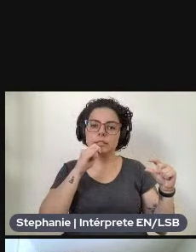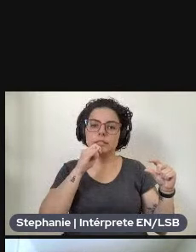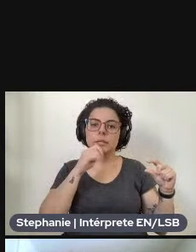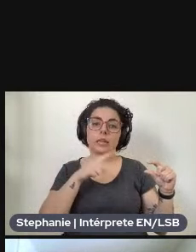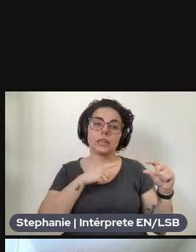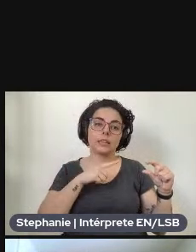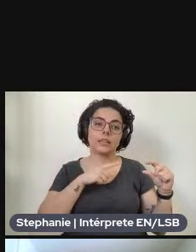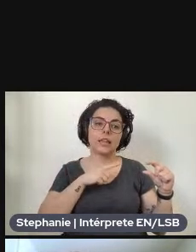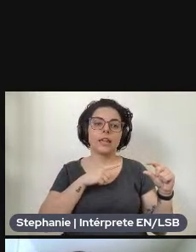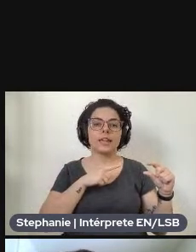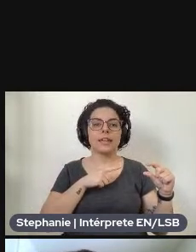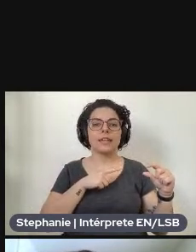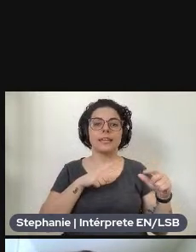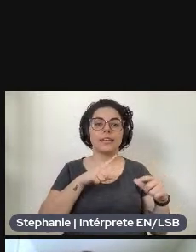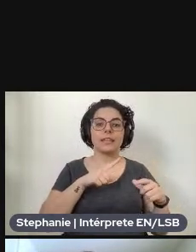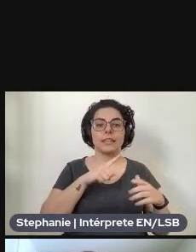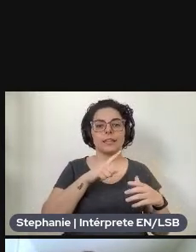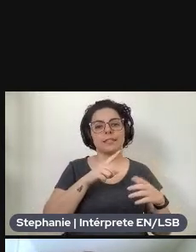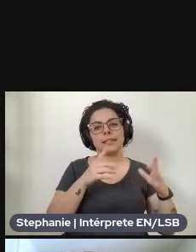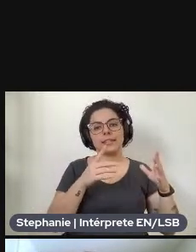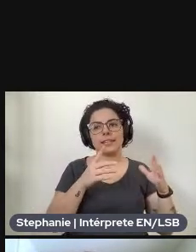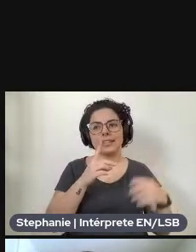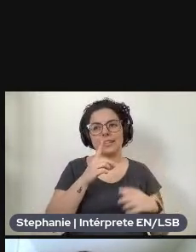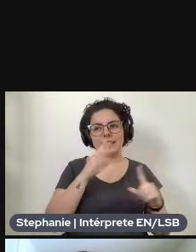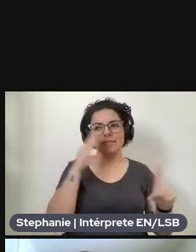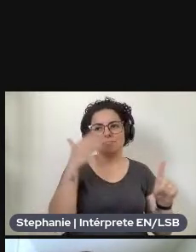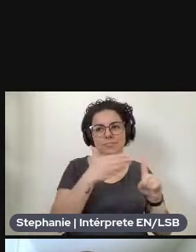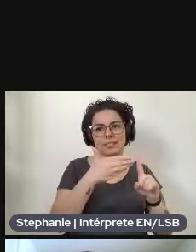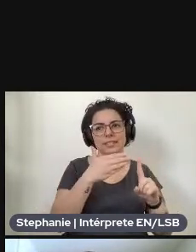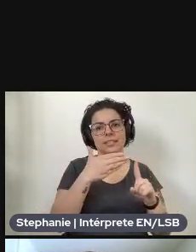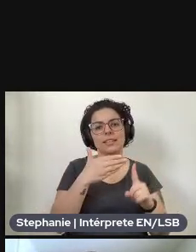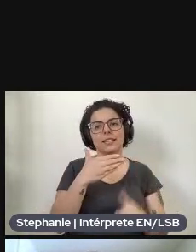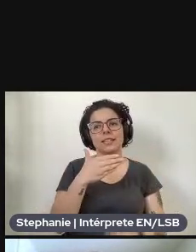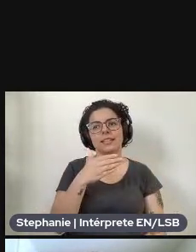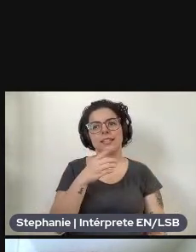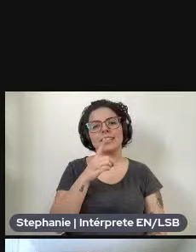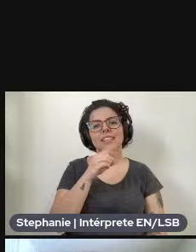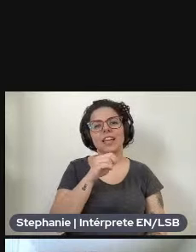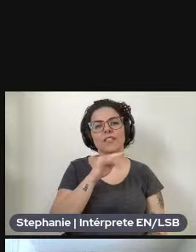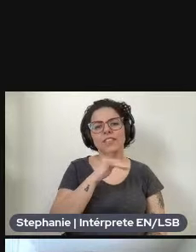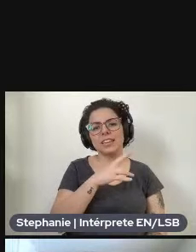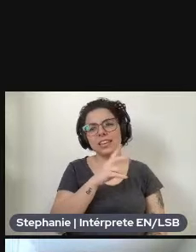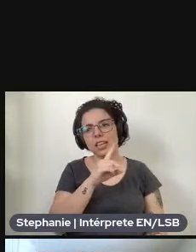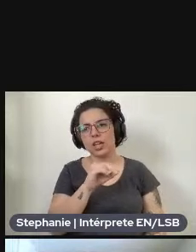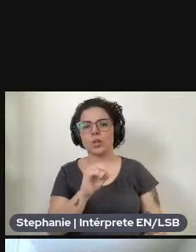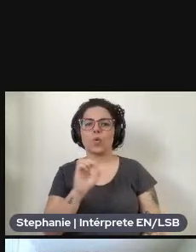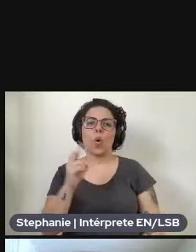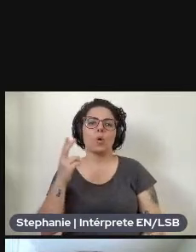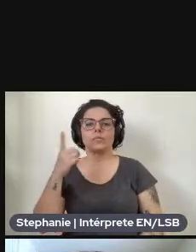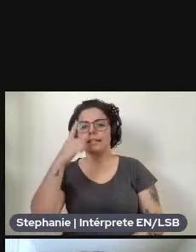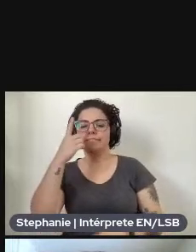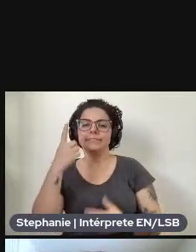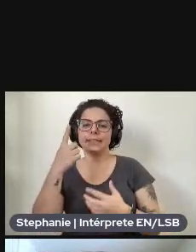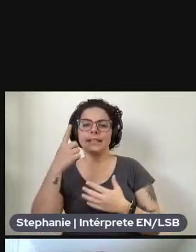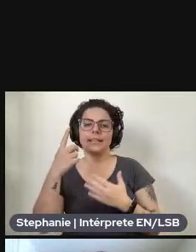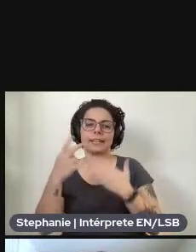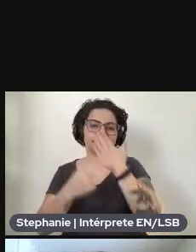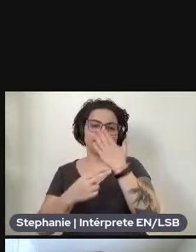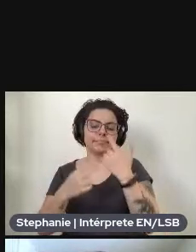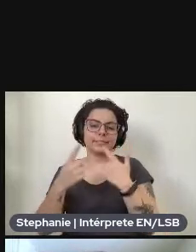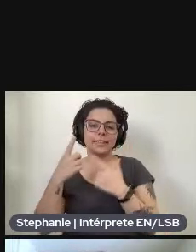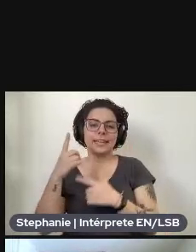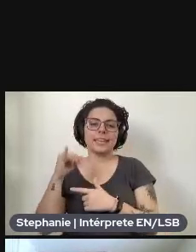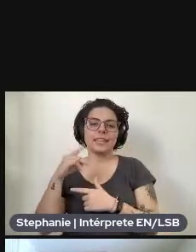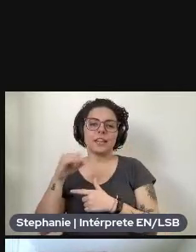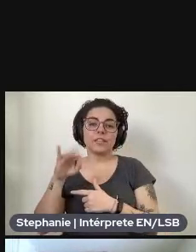is also accounted at the level of the interpersonal level, which means that it